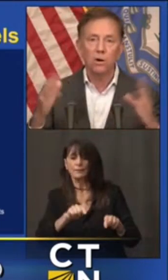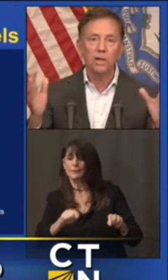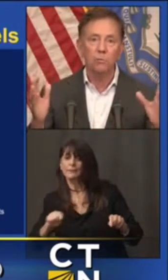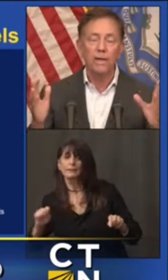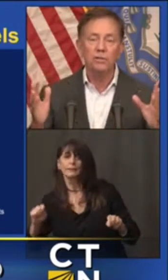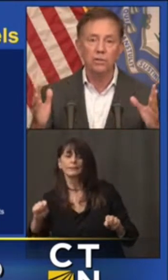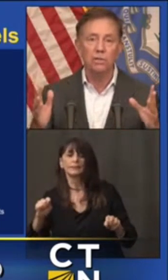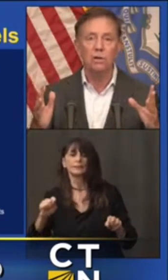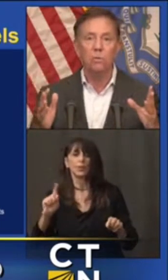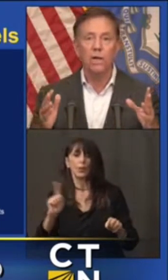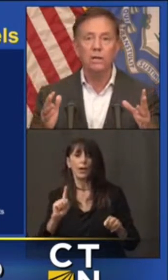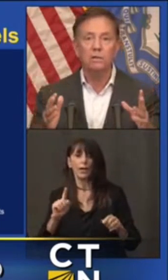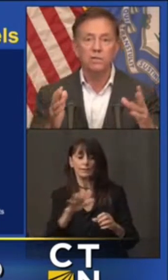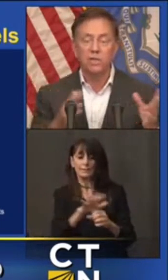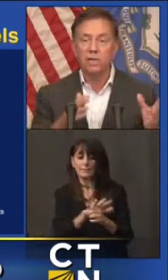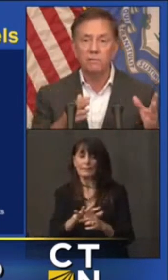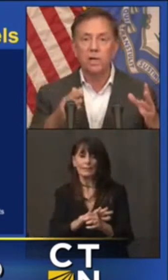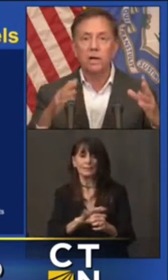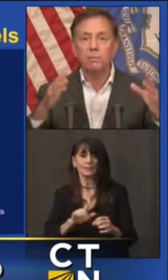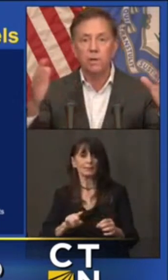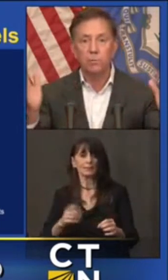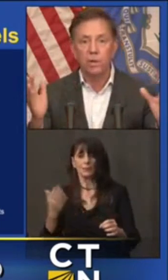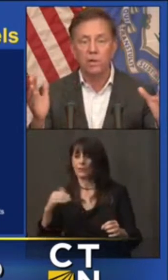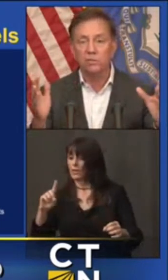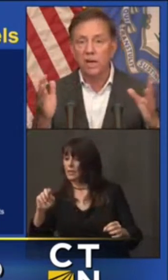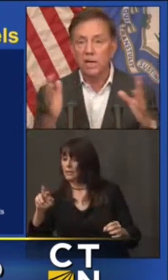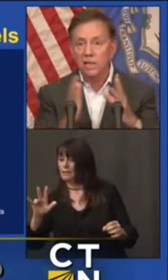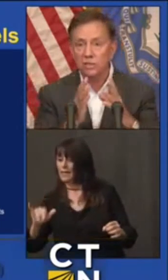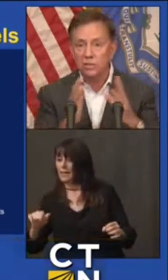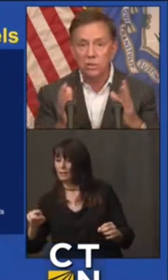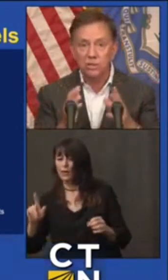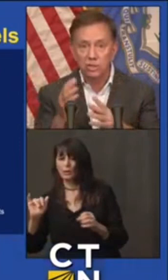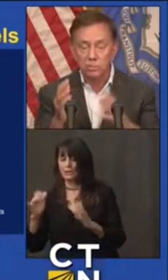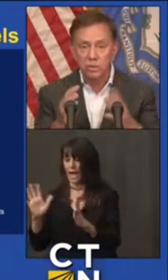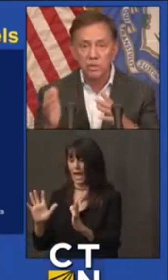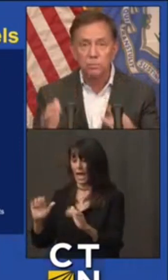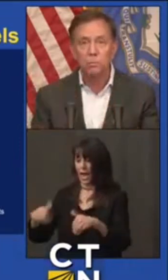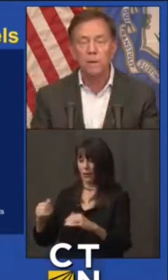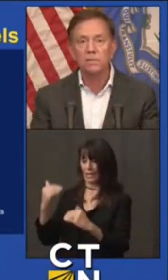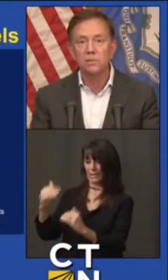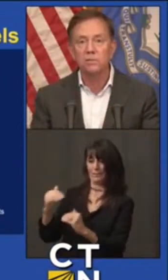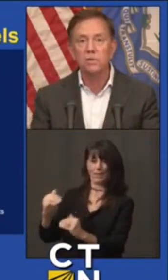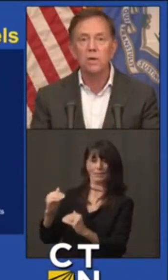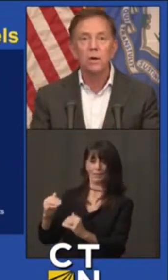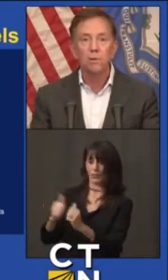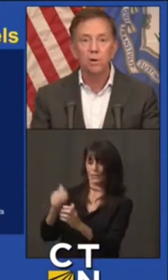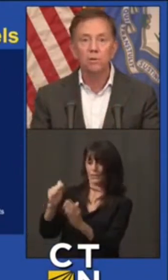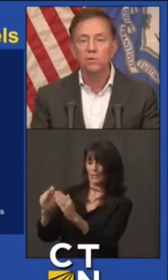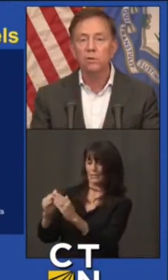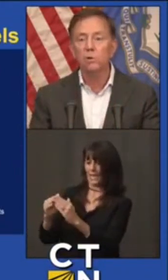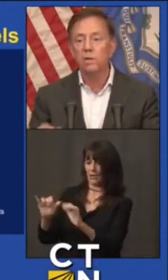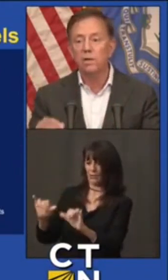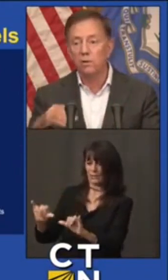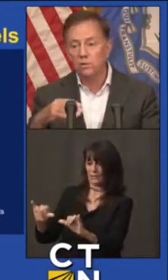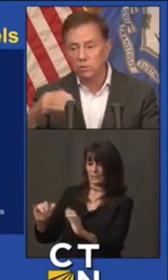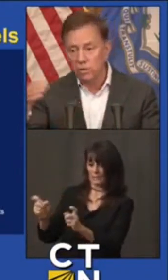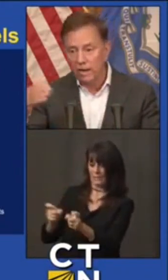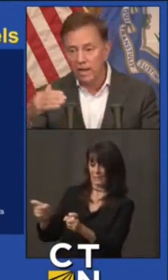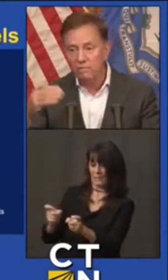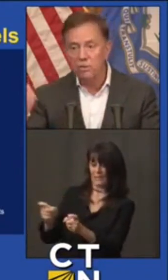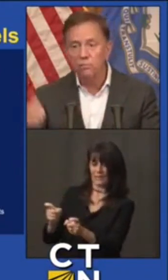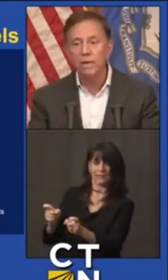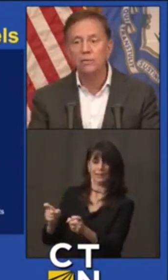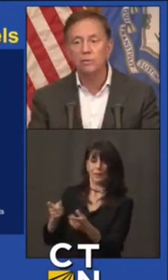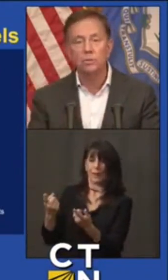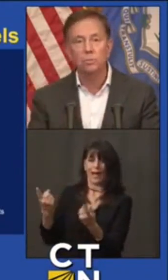are in a region. We had seen from Danbury that we could contain this on a just municipal basis. But we also know that it also can have